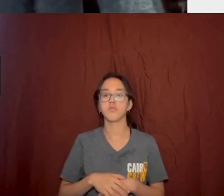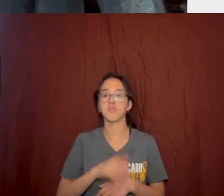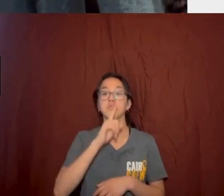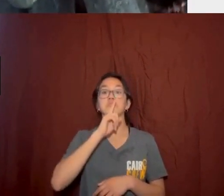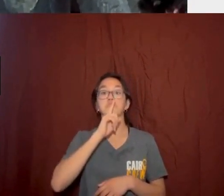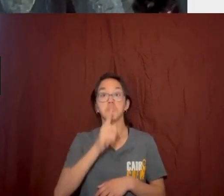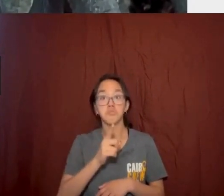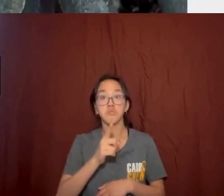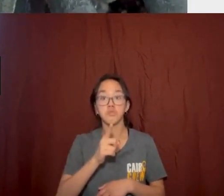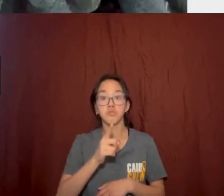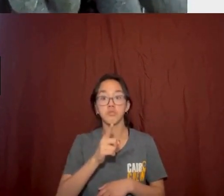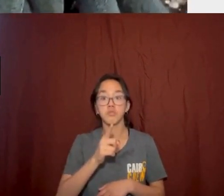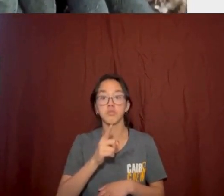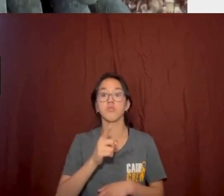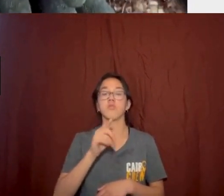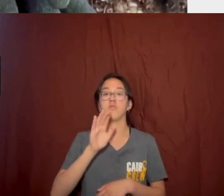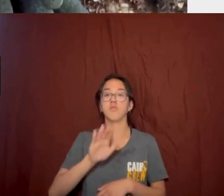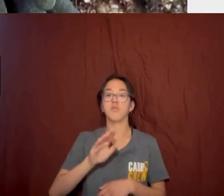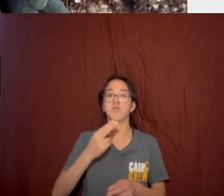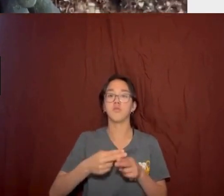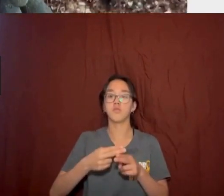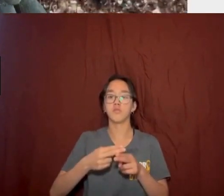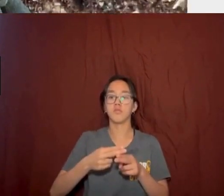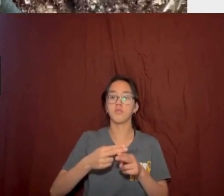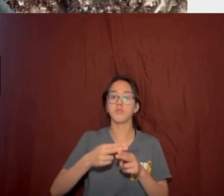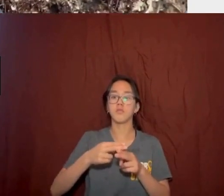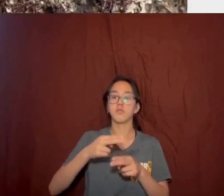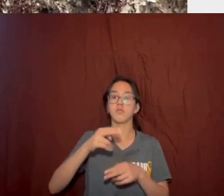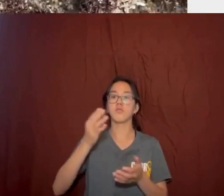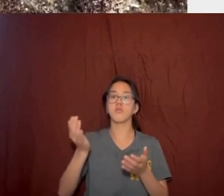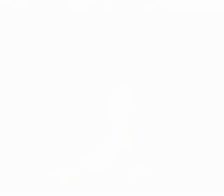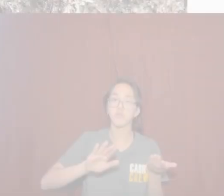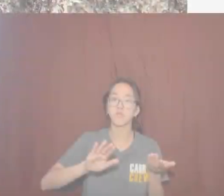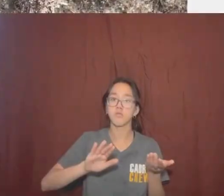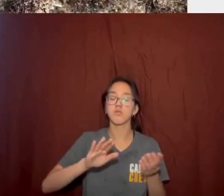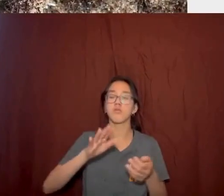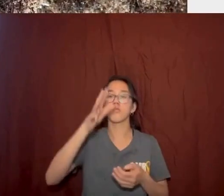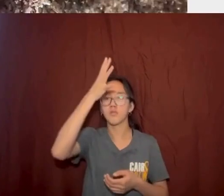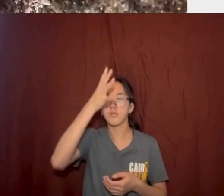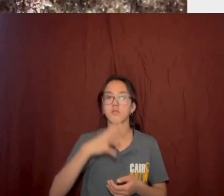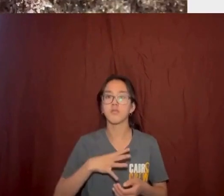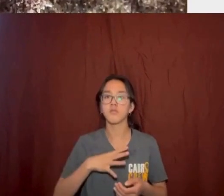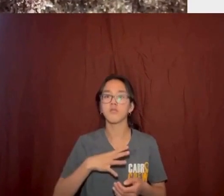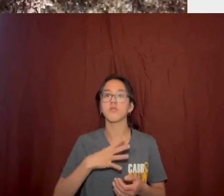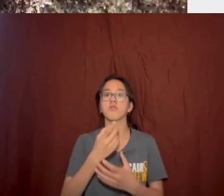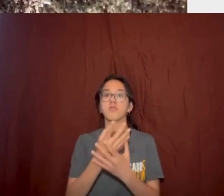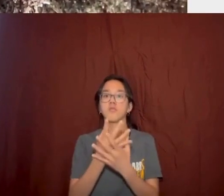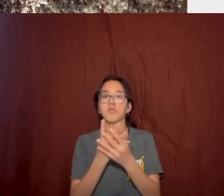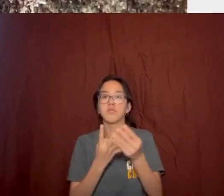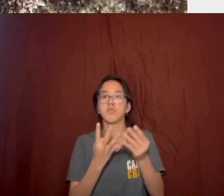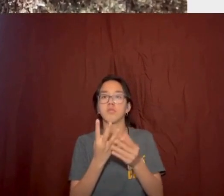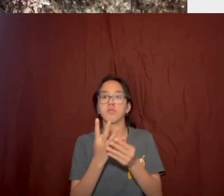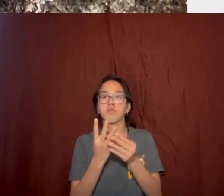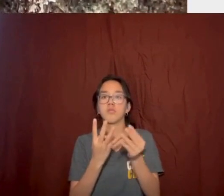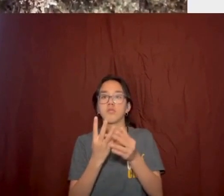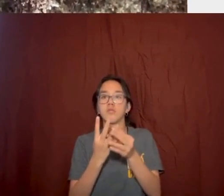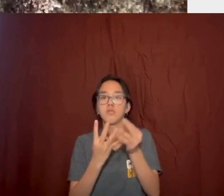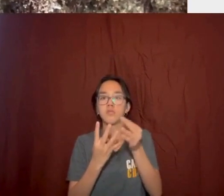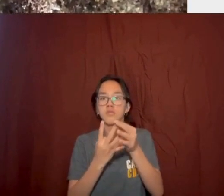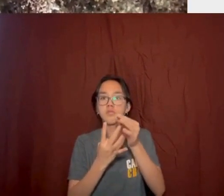In fact, its species name is dead man's fingers